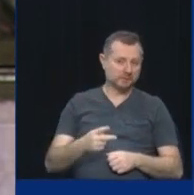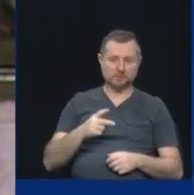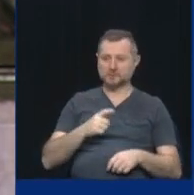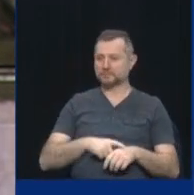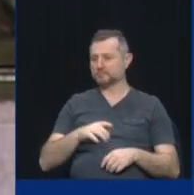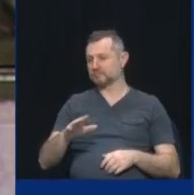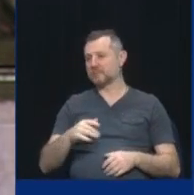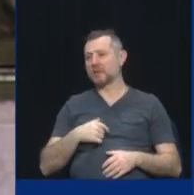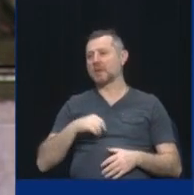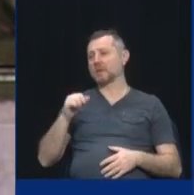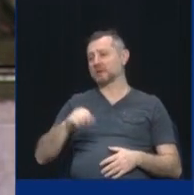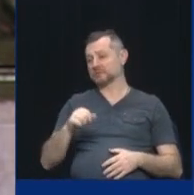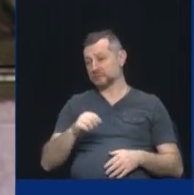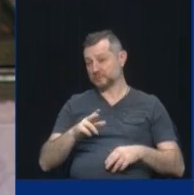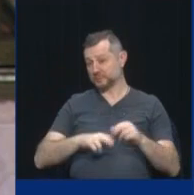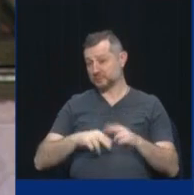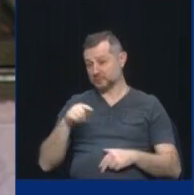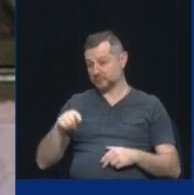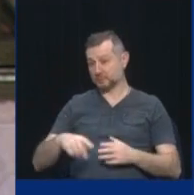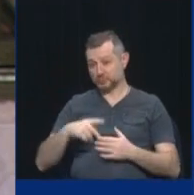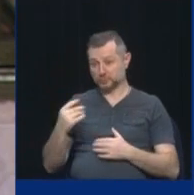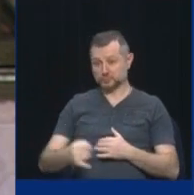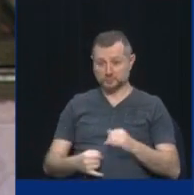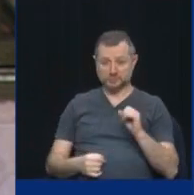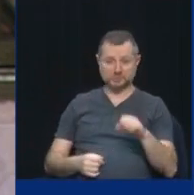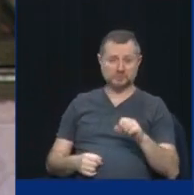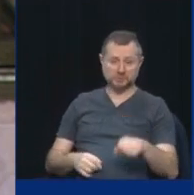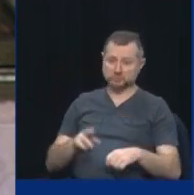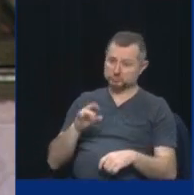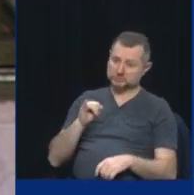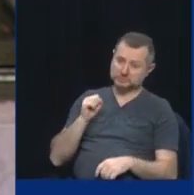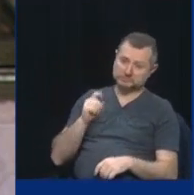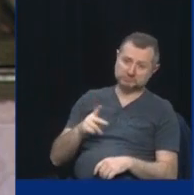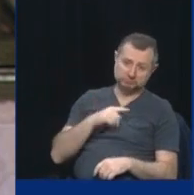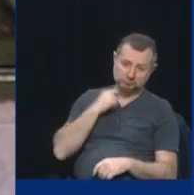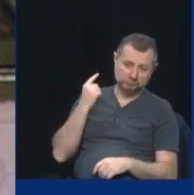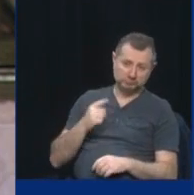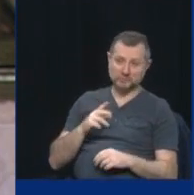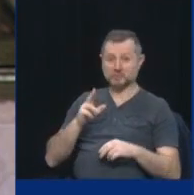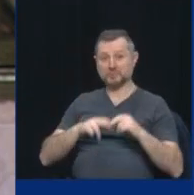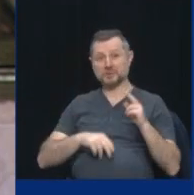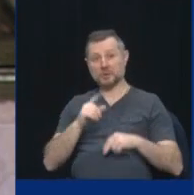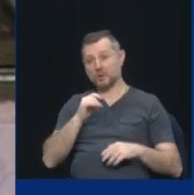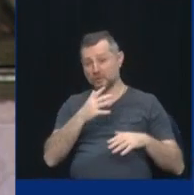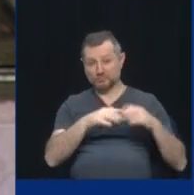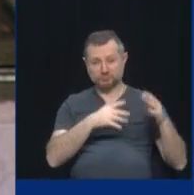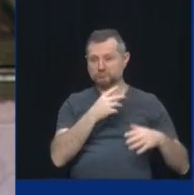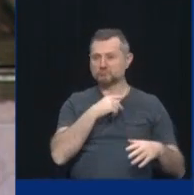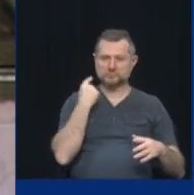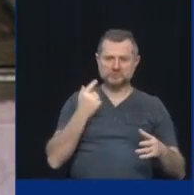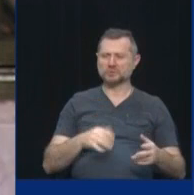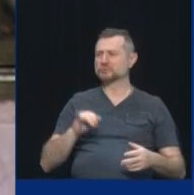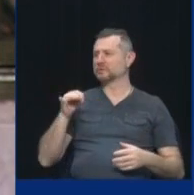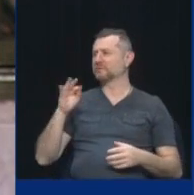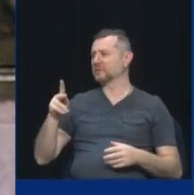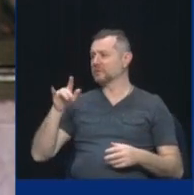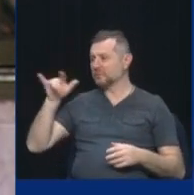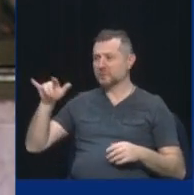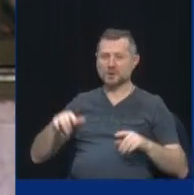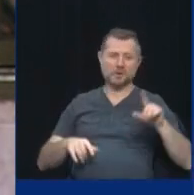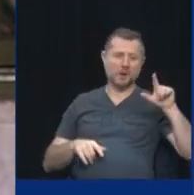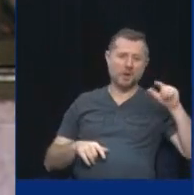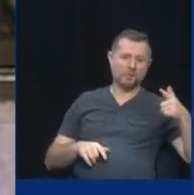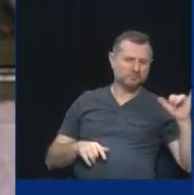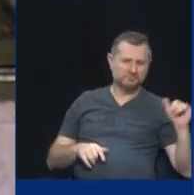Building this project is a risk. Building LaGuardia is a risk. Building JFK is a risk. Building the Mario Cuomo Bridge